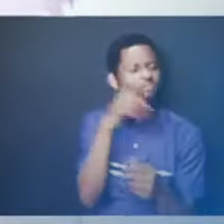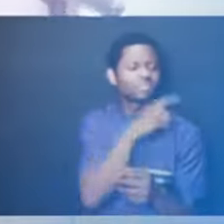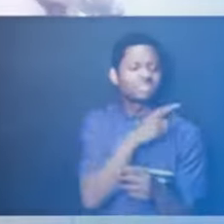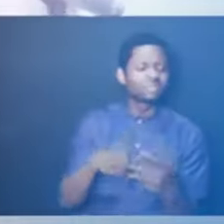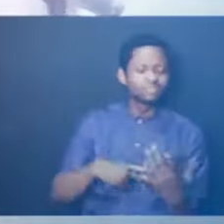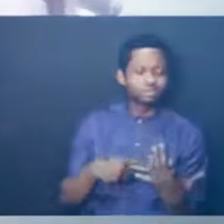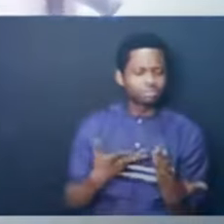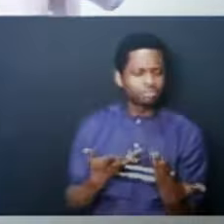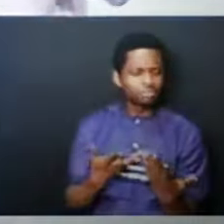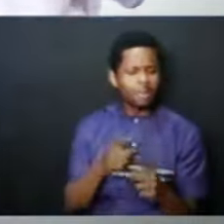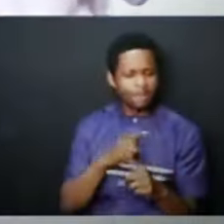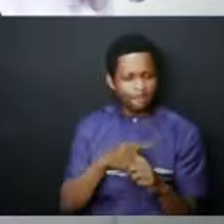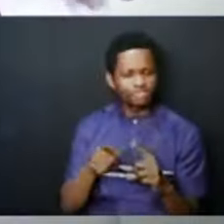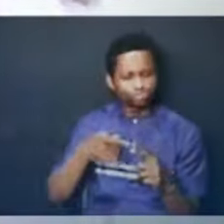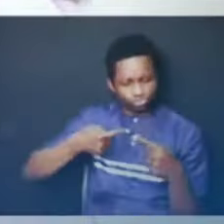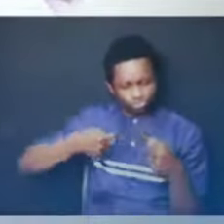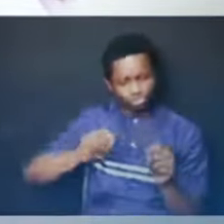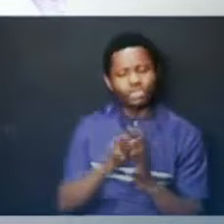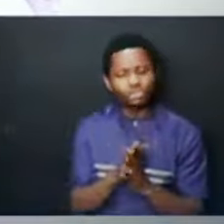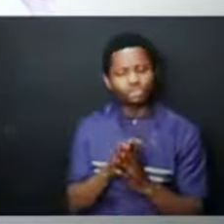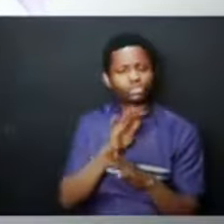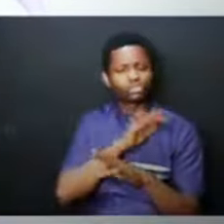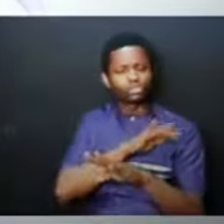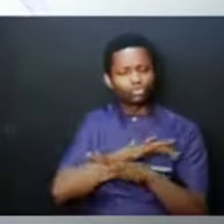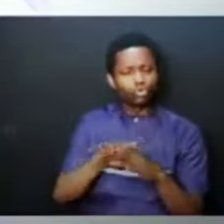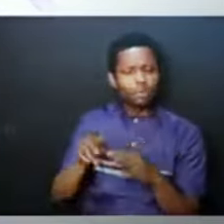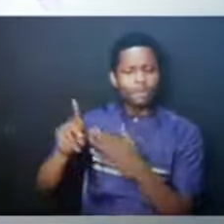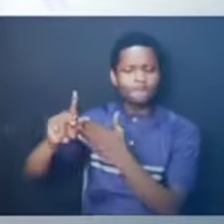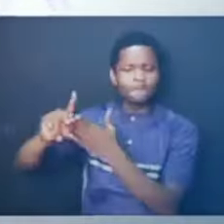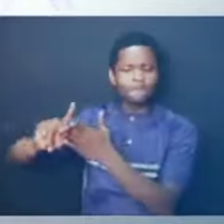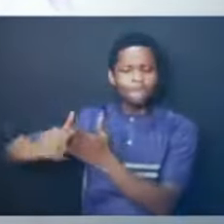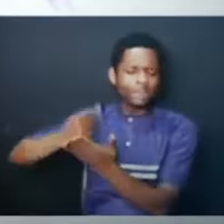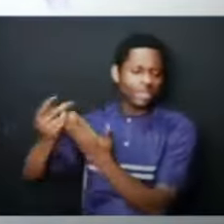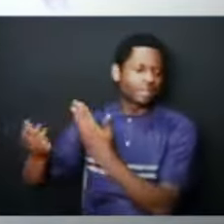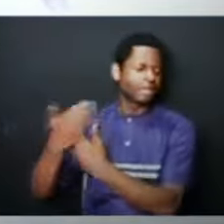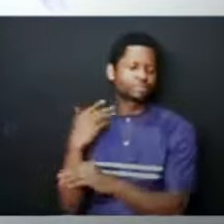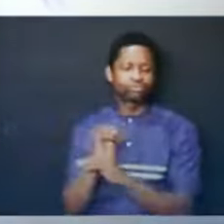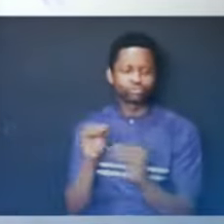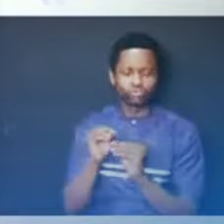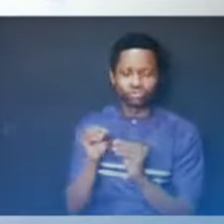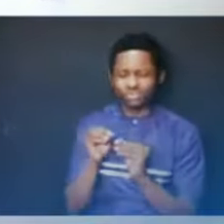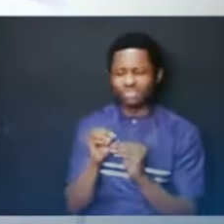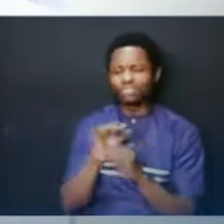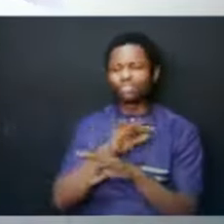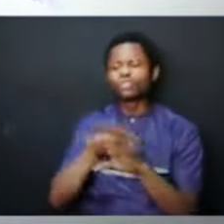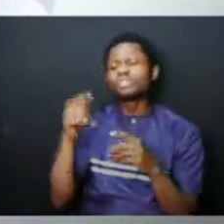But don't let us revenge on somebody you perceive as an